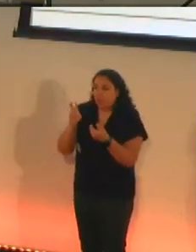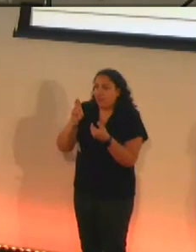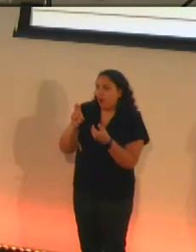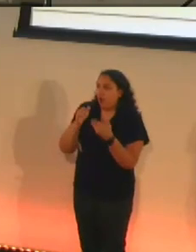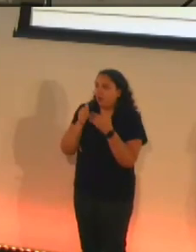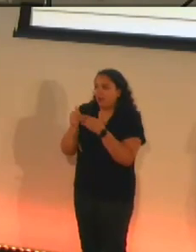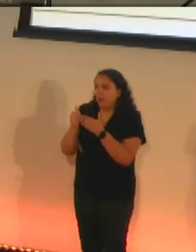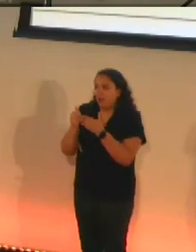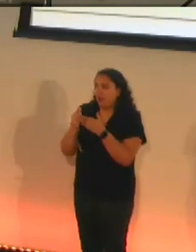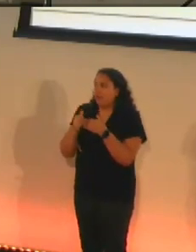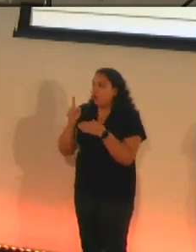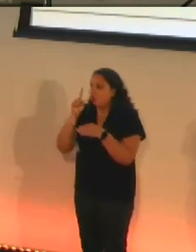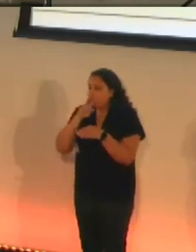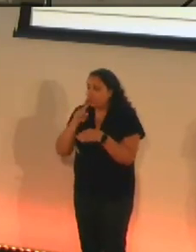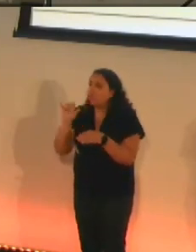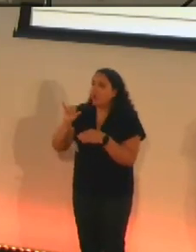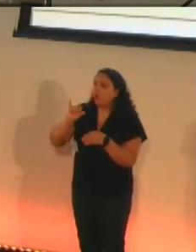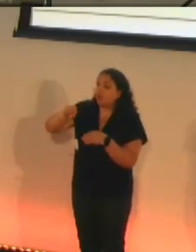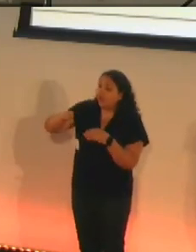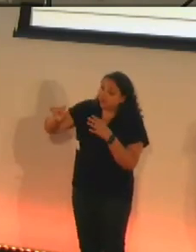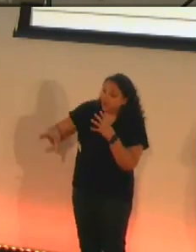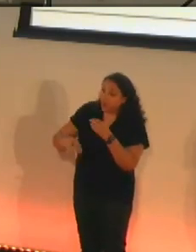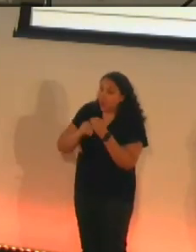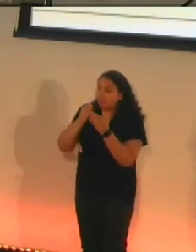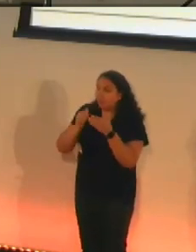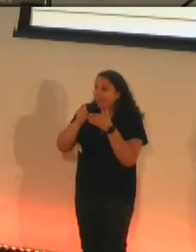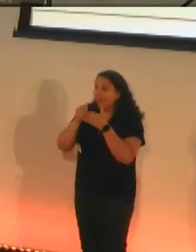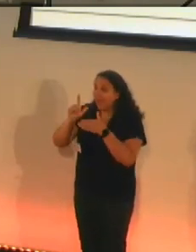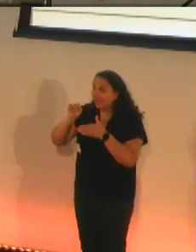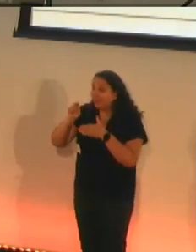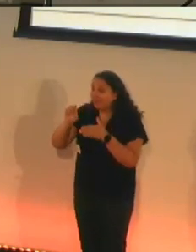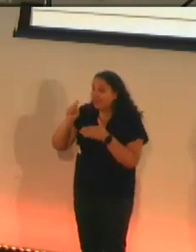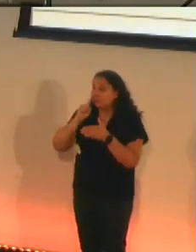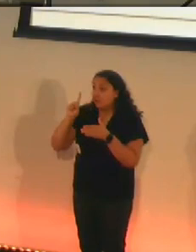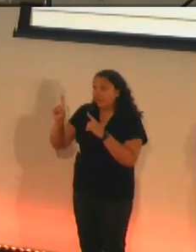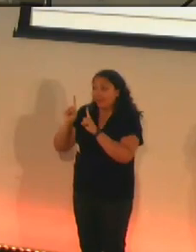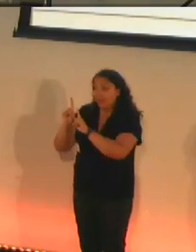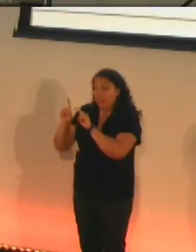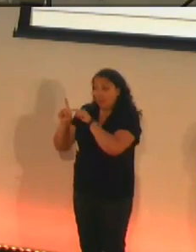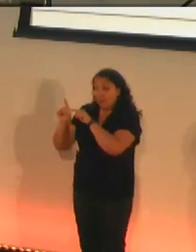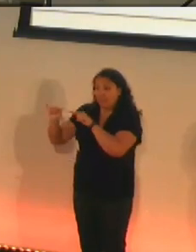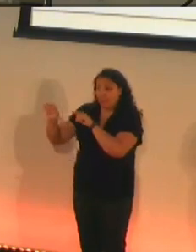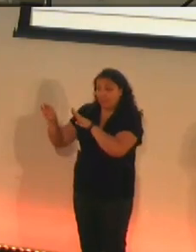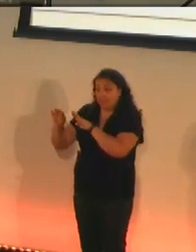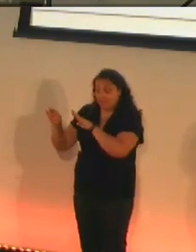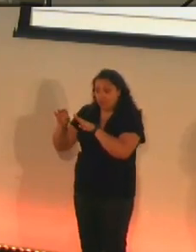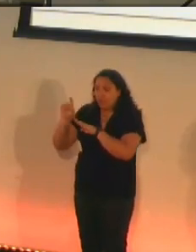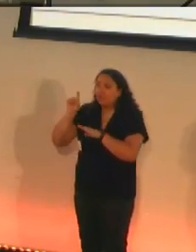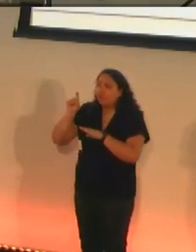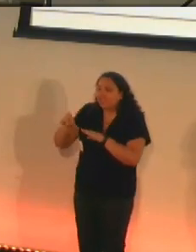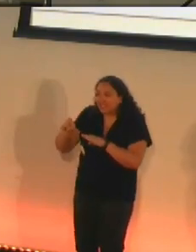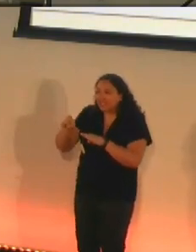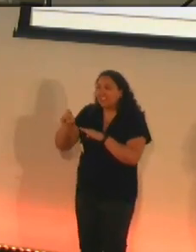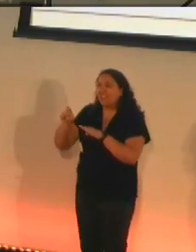We also needed to establish some guidelines for the guide's behavior. This was a needs-finding study. We wanted to see, in